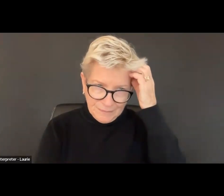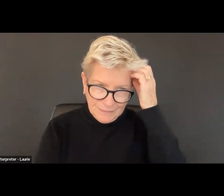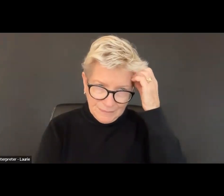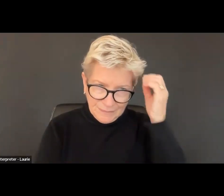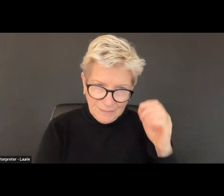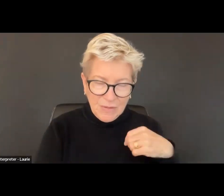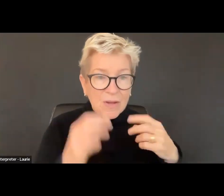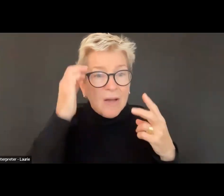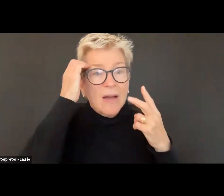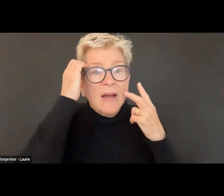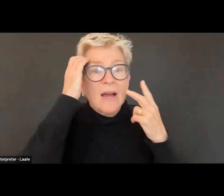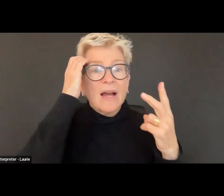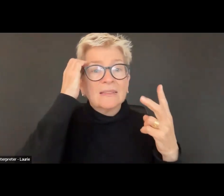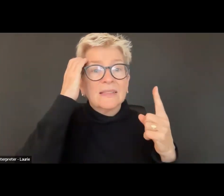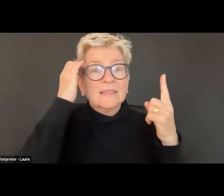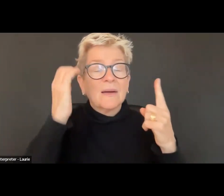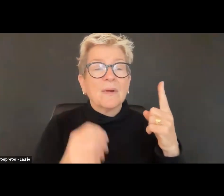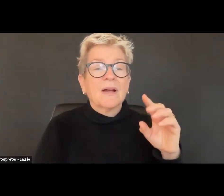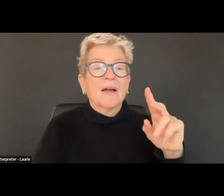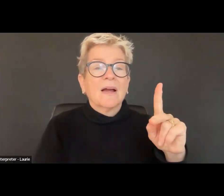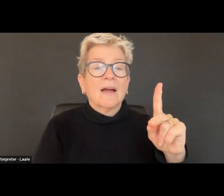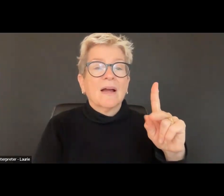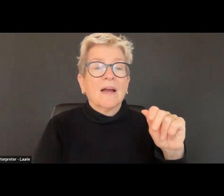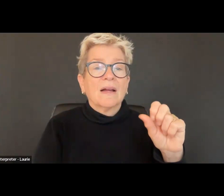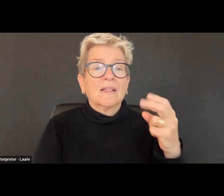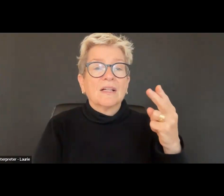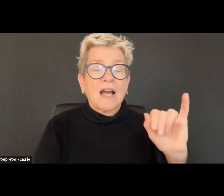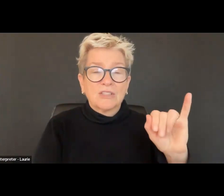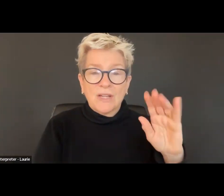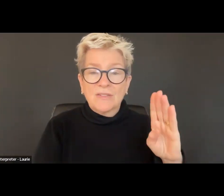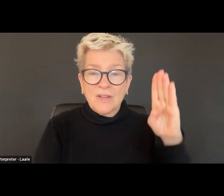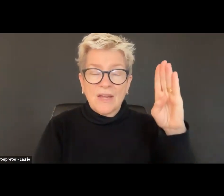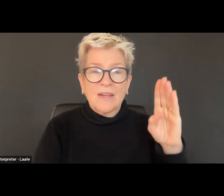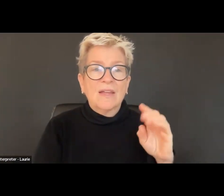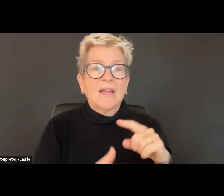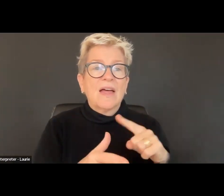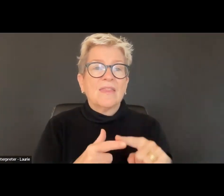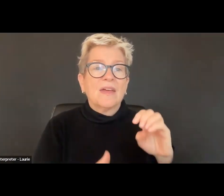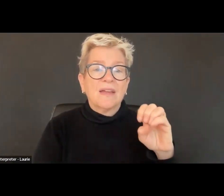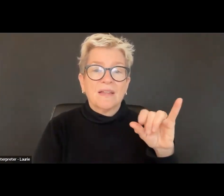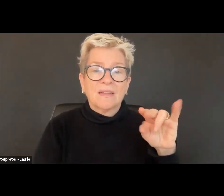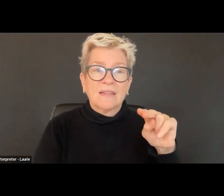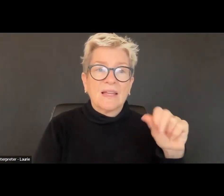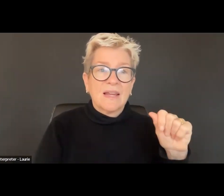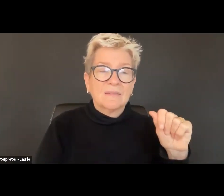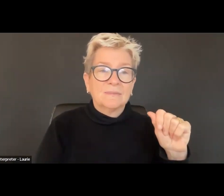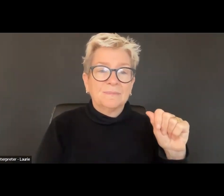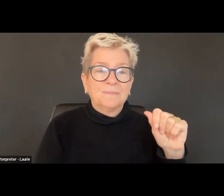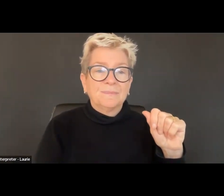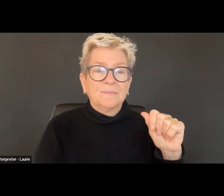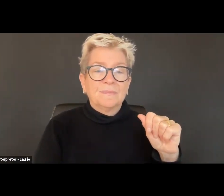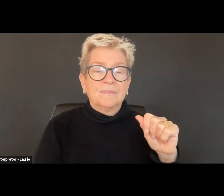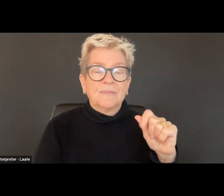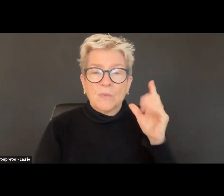I see, she has a hand. Oh yeah, we have a question from Kashi, and then Elena would love to hear your other